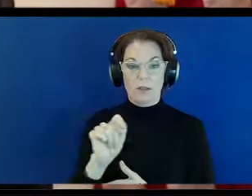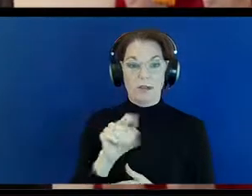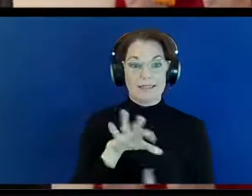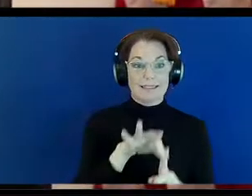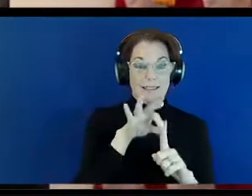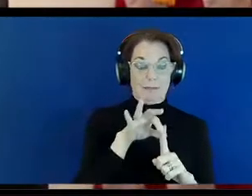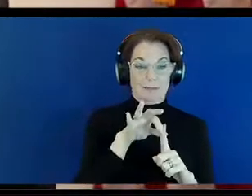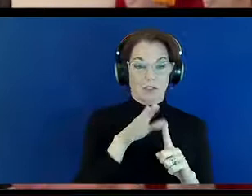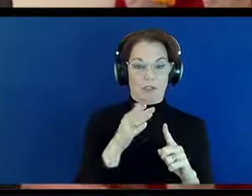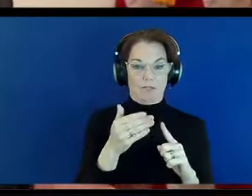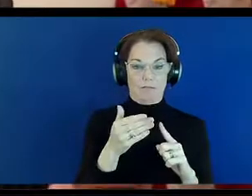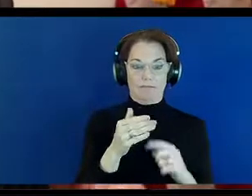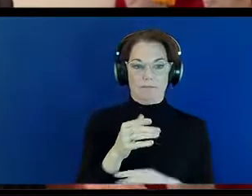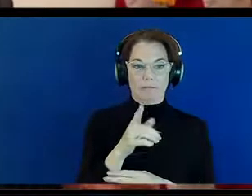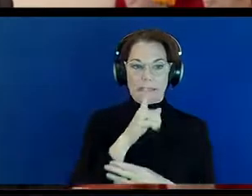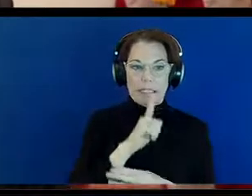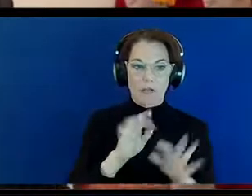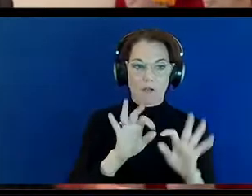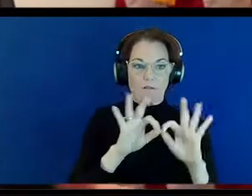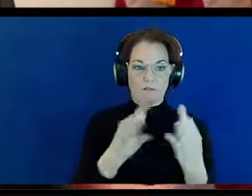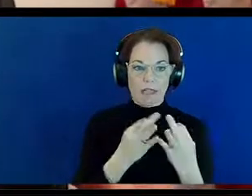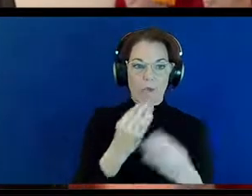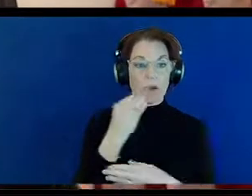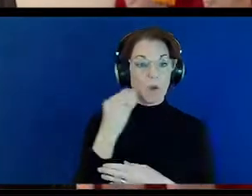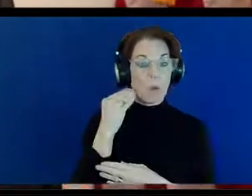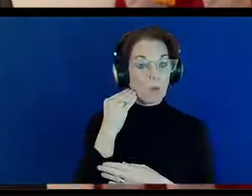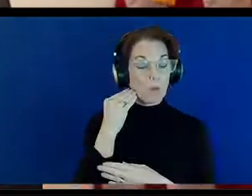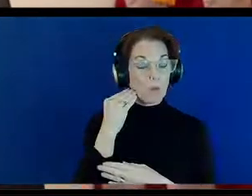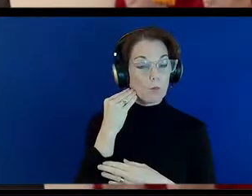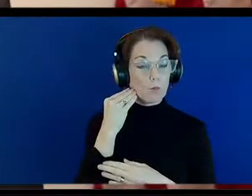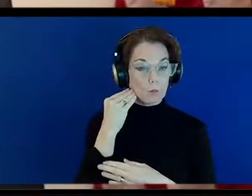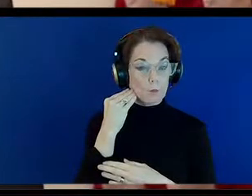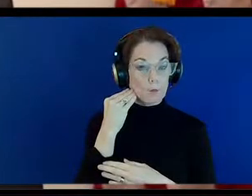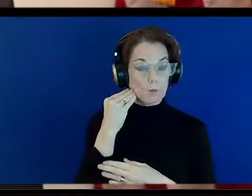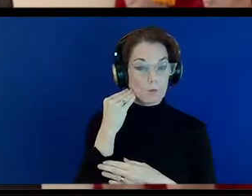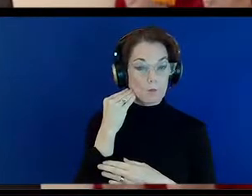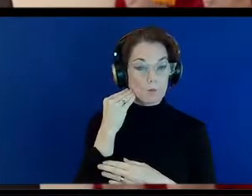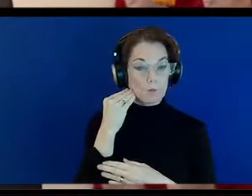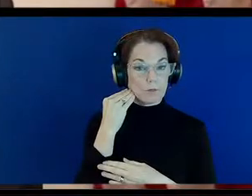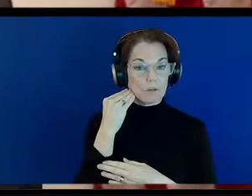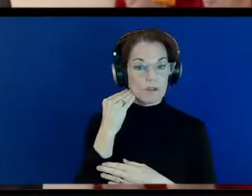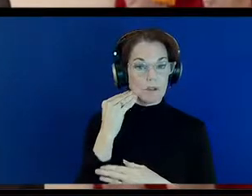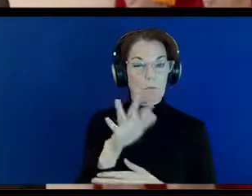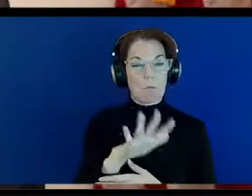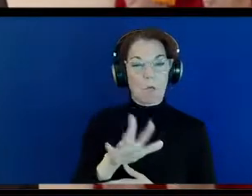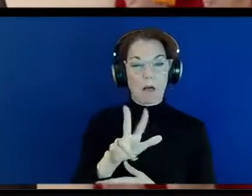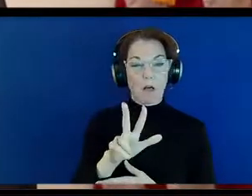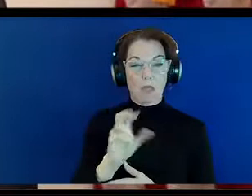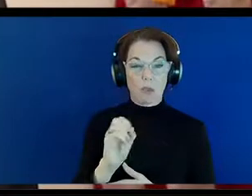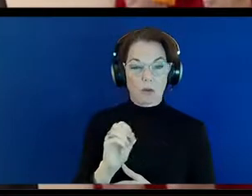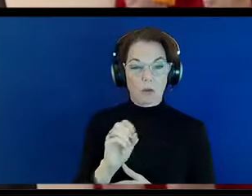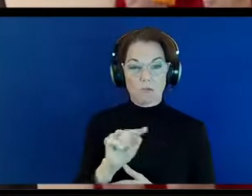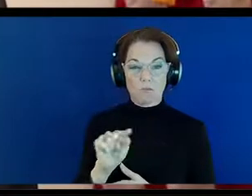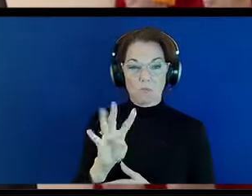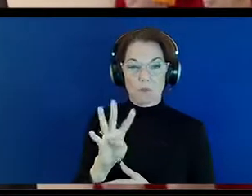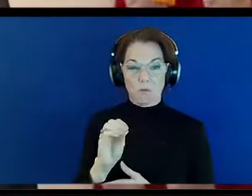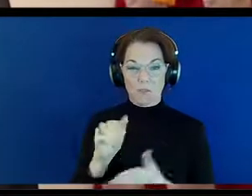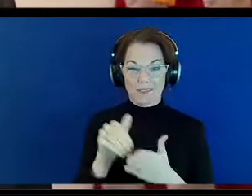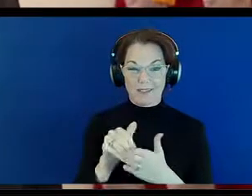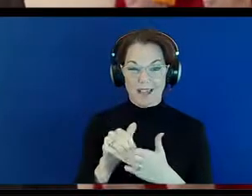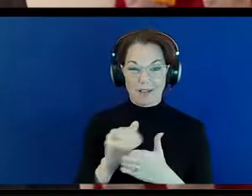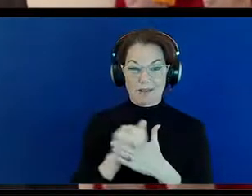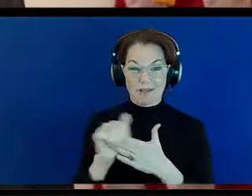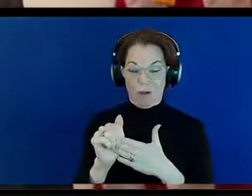entry-level single family homes, it's about $30,000 to $40,000 away from where it should